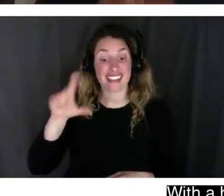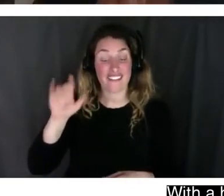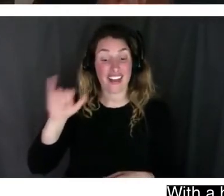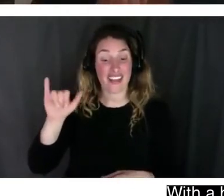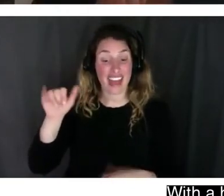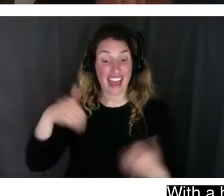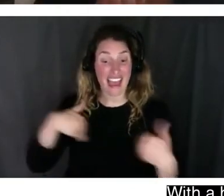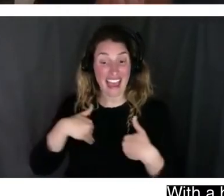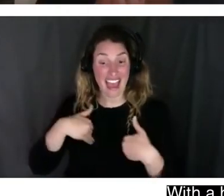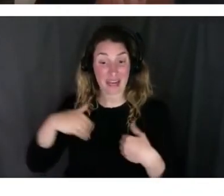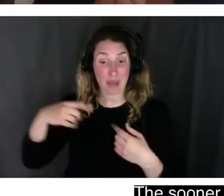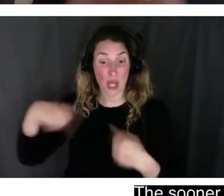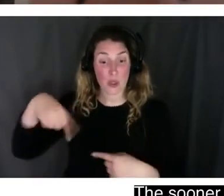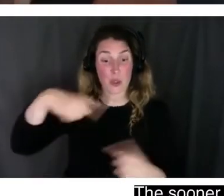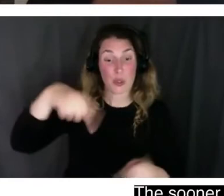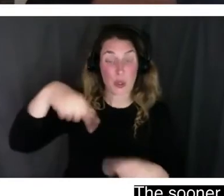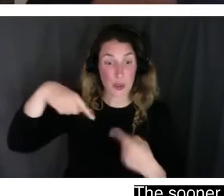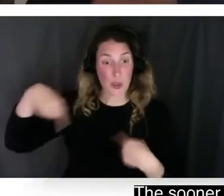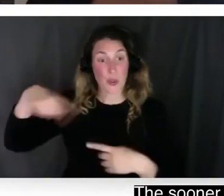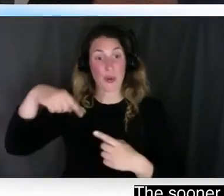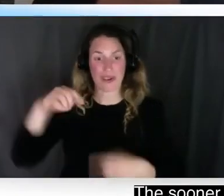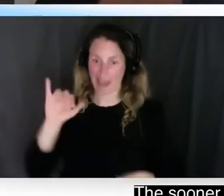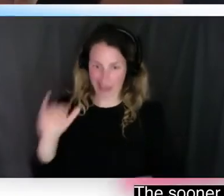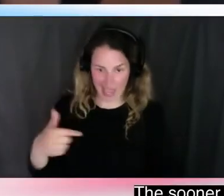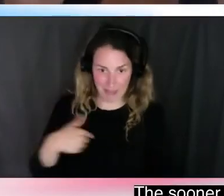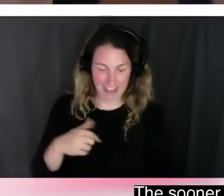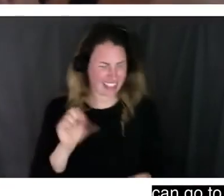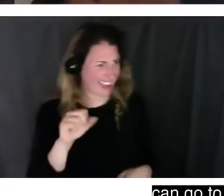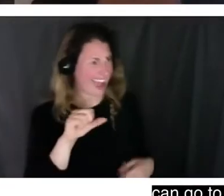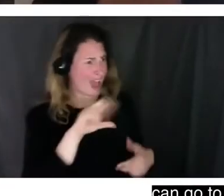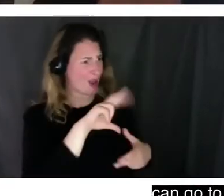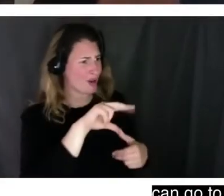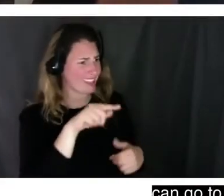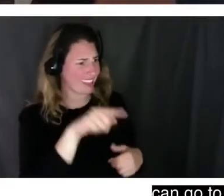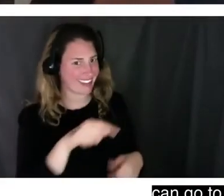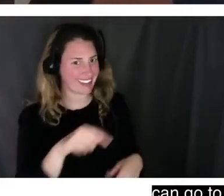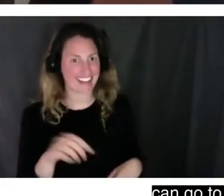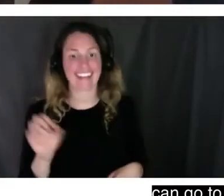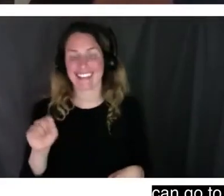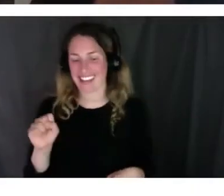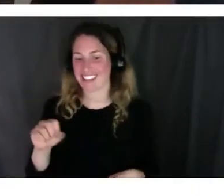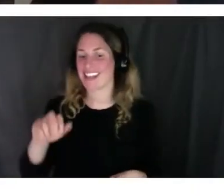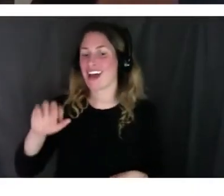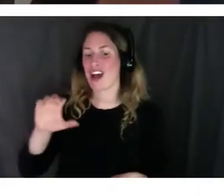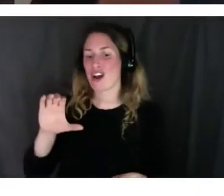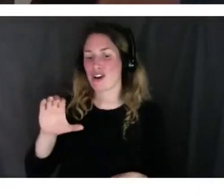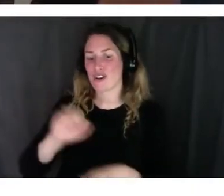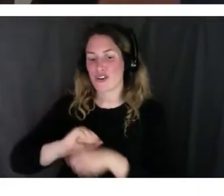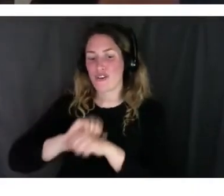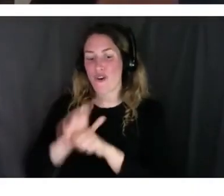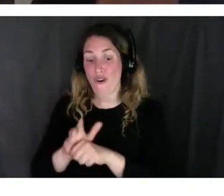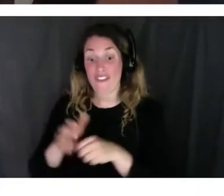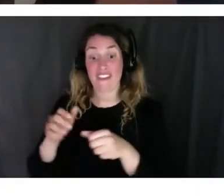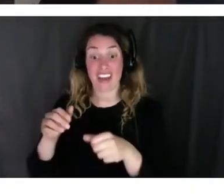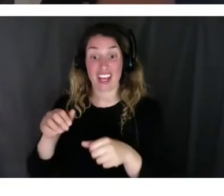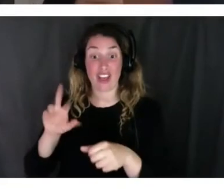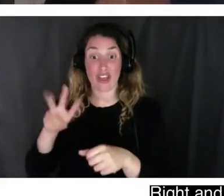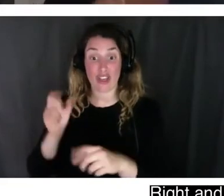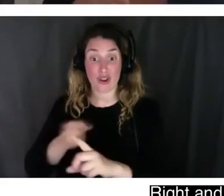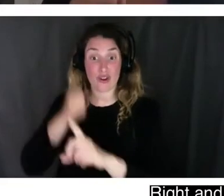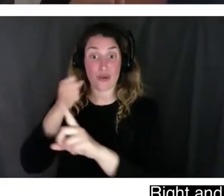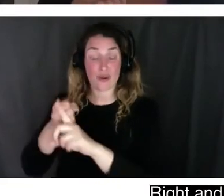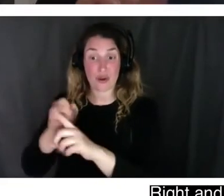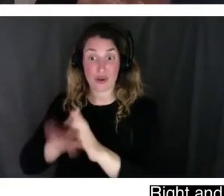hurricane following you. Yes. The sooner this third wave is over, you and I can go to the old triangle for lunch, the better is what I say. That would be